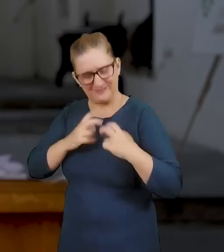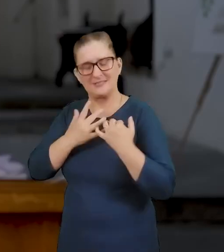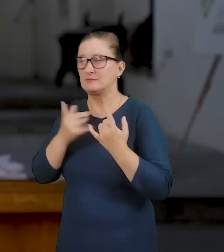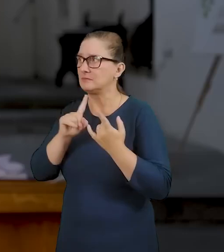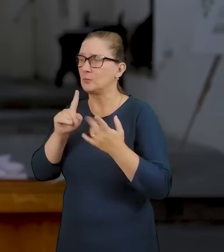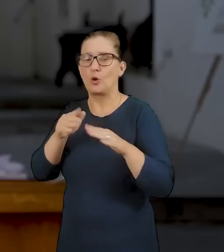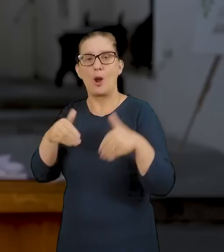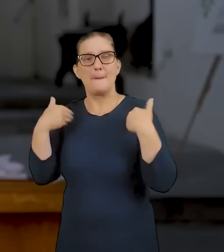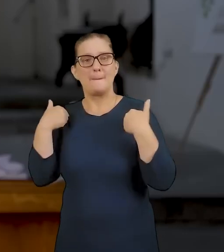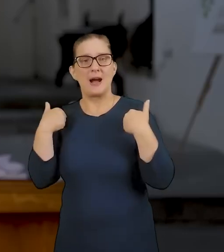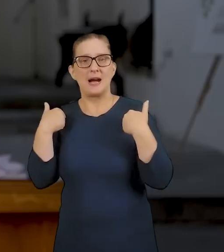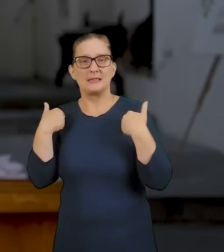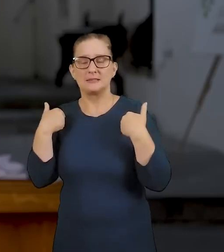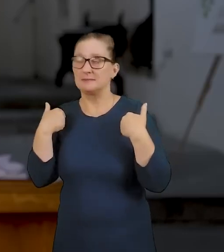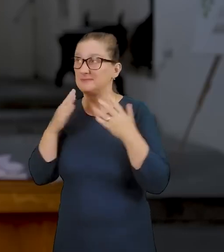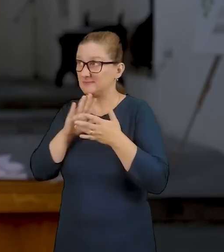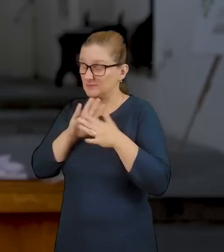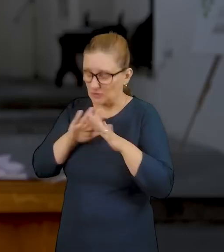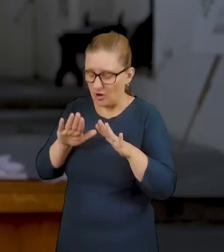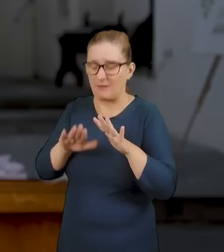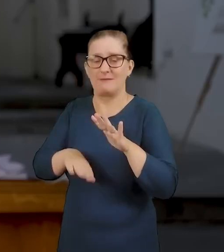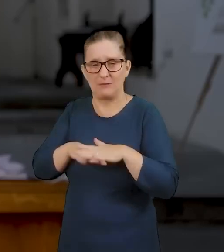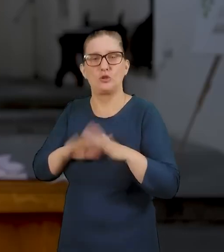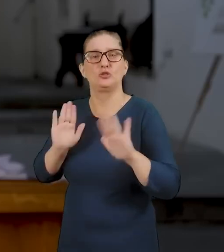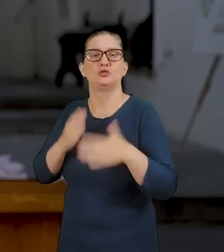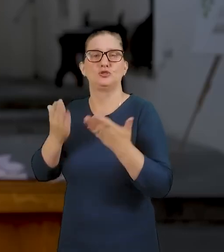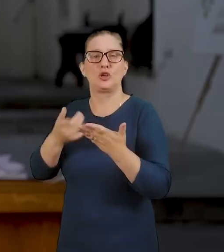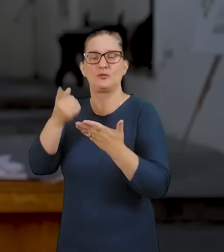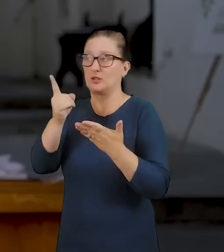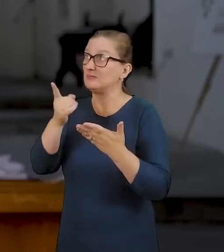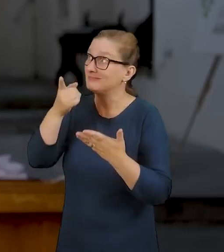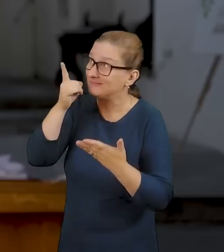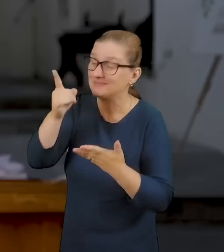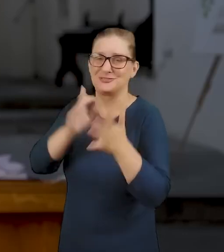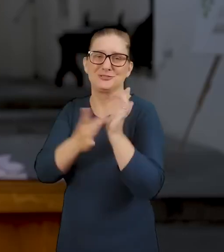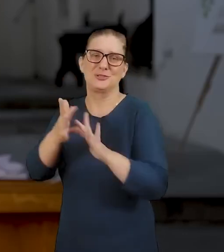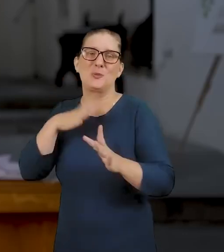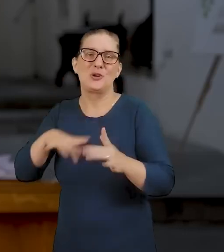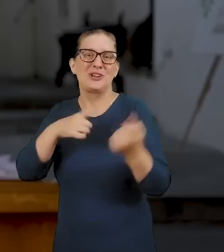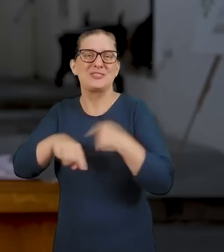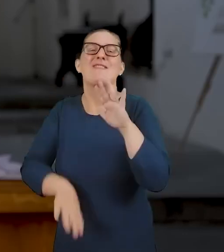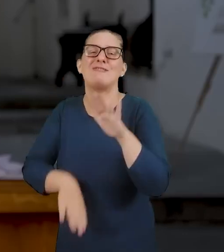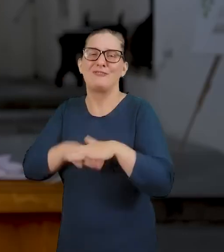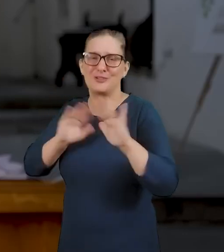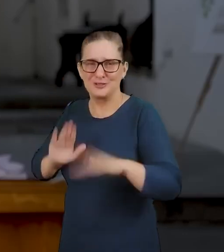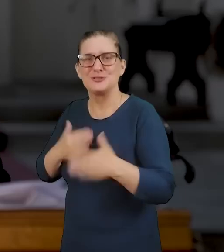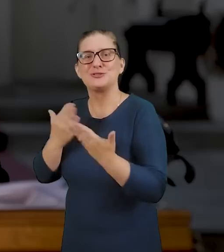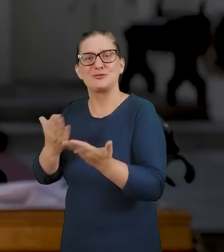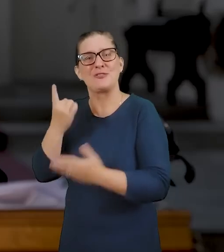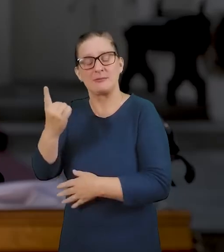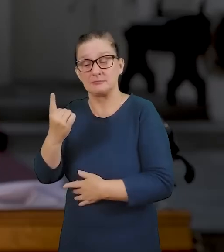hearts and our lives to see what is holding us back from serving God with completeness that Jesus longs